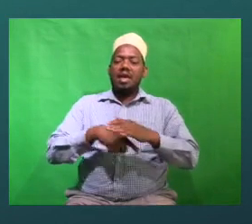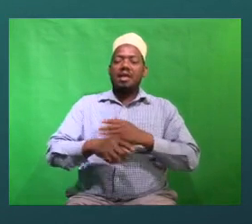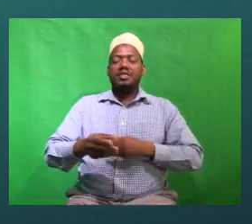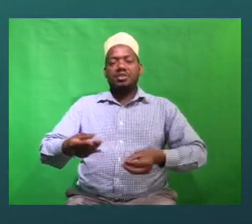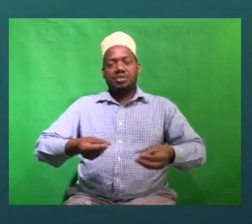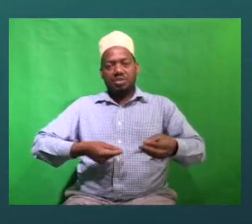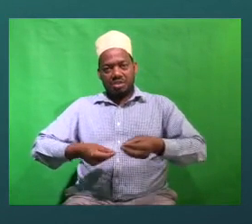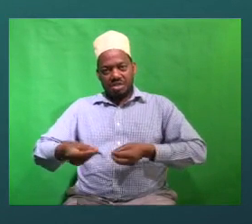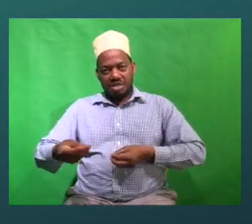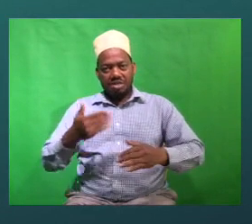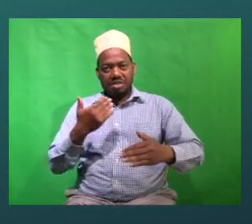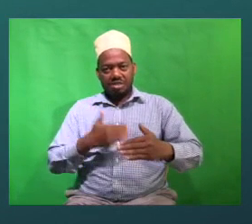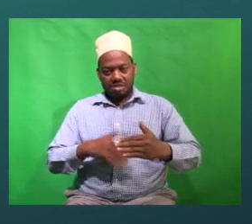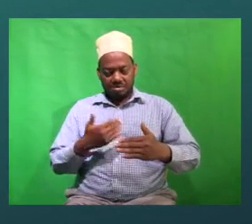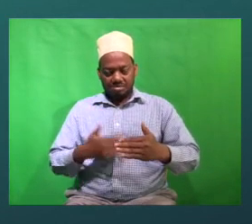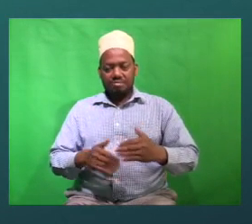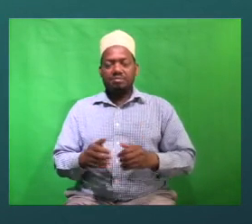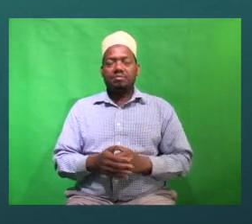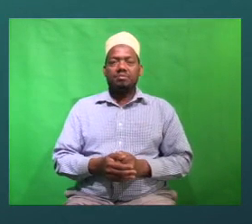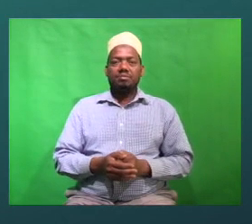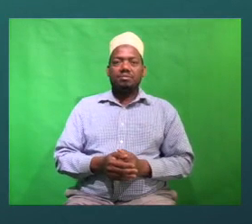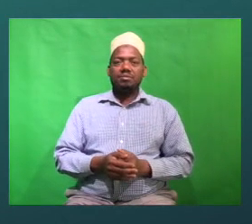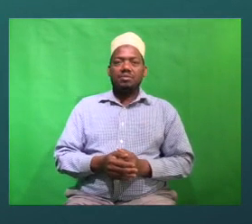Any trade in the world can